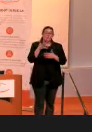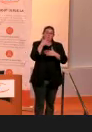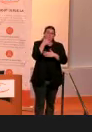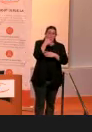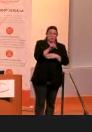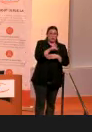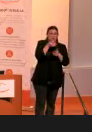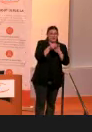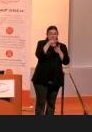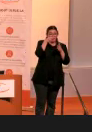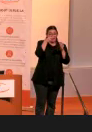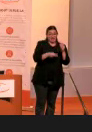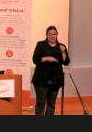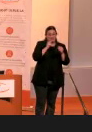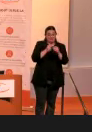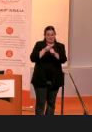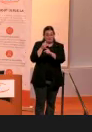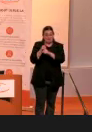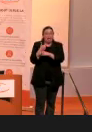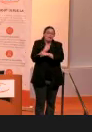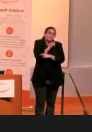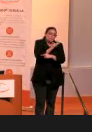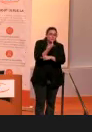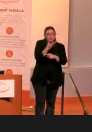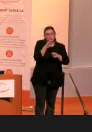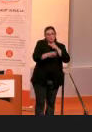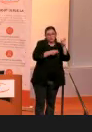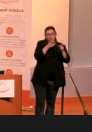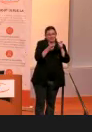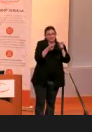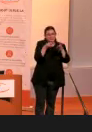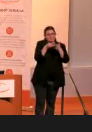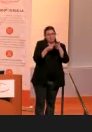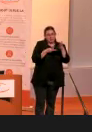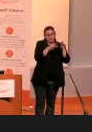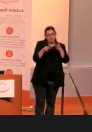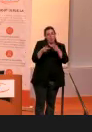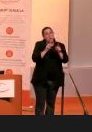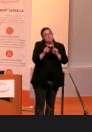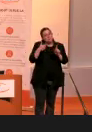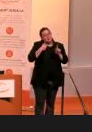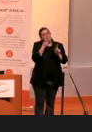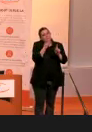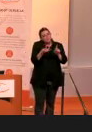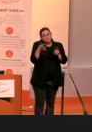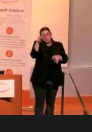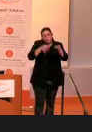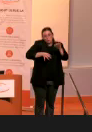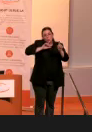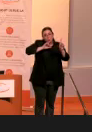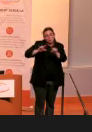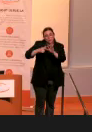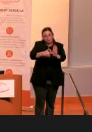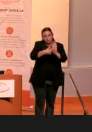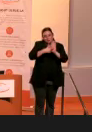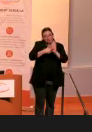I have a couple grants and they've not been affected so far, but there's a lot of court orders and there's a lot of issues that are going on,